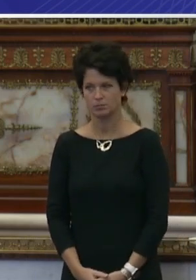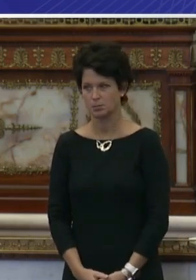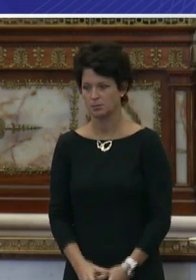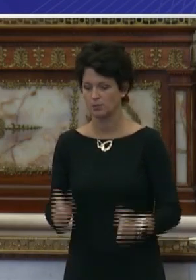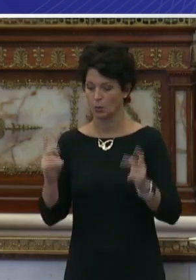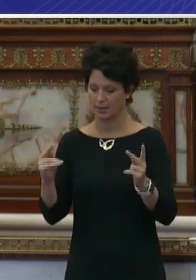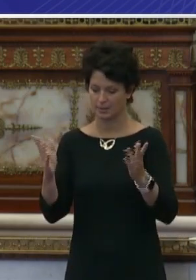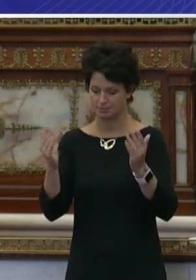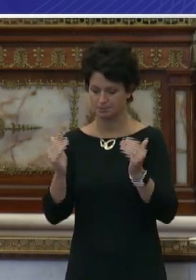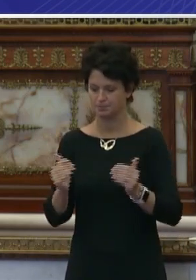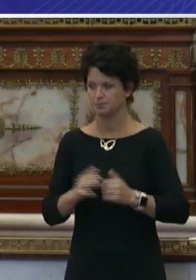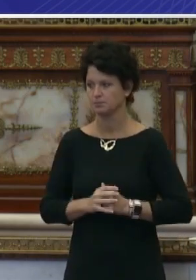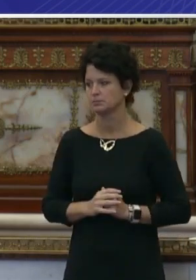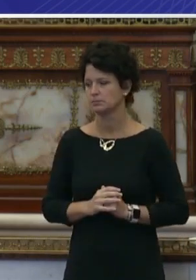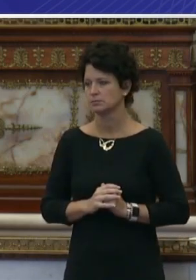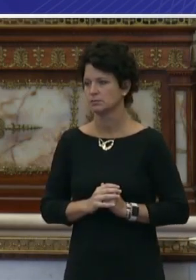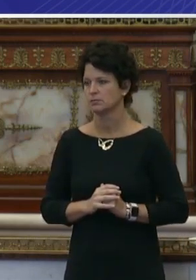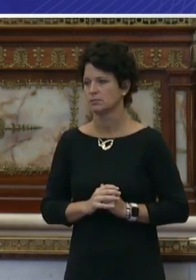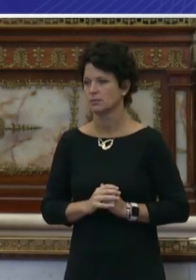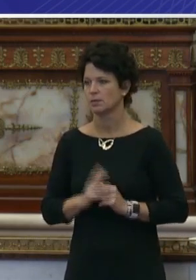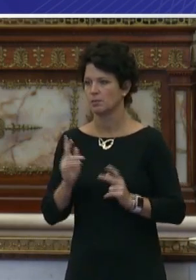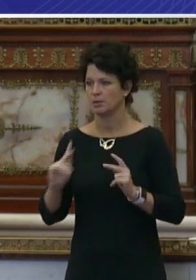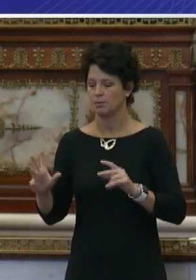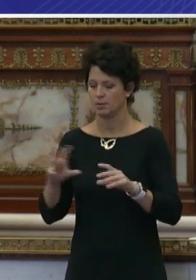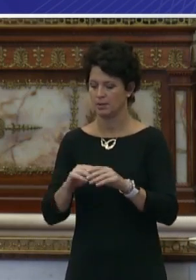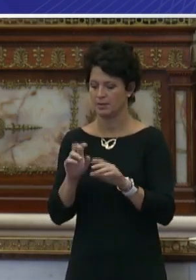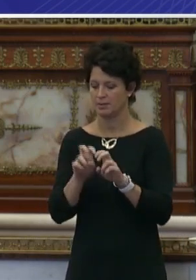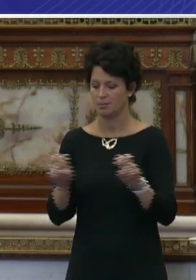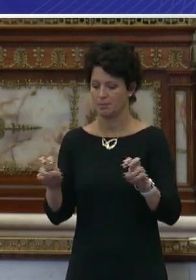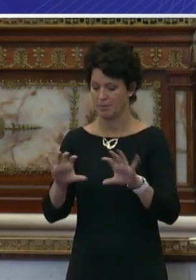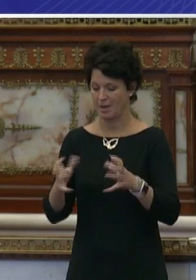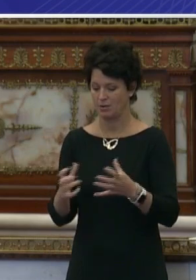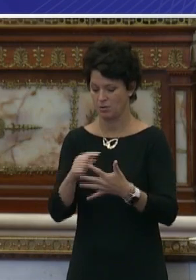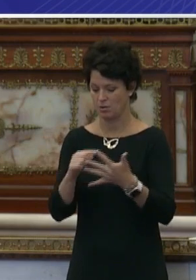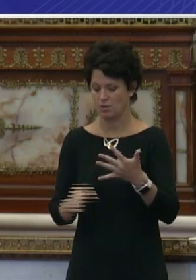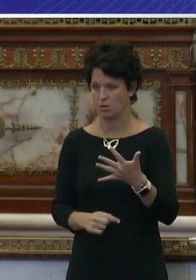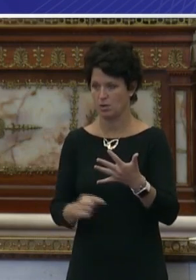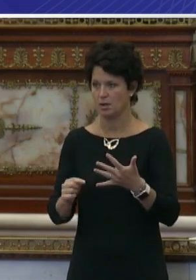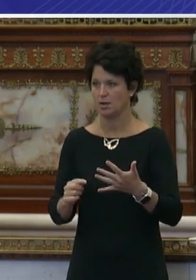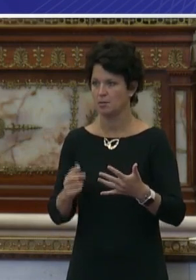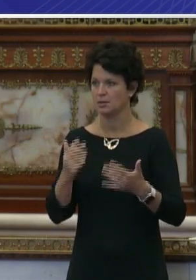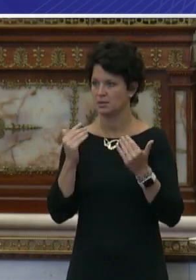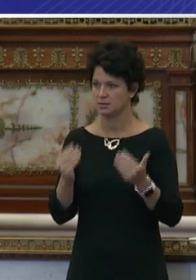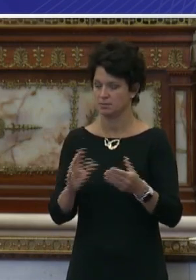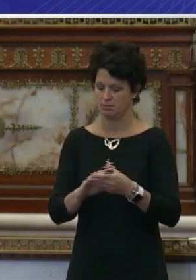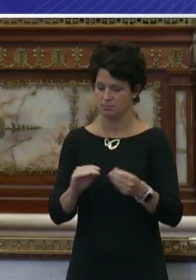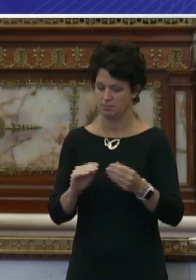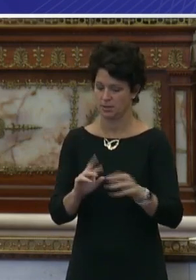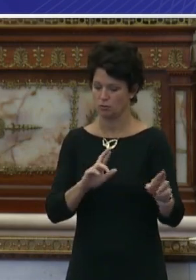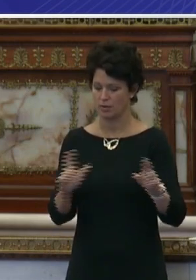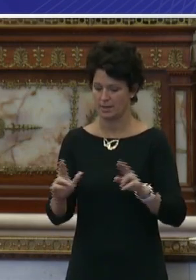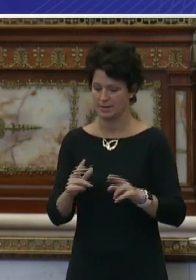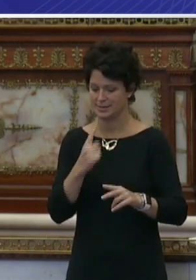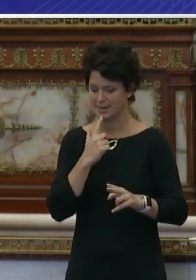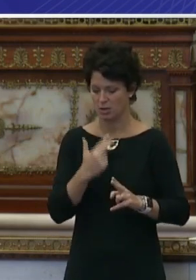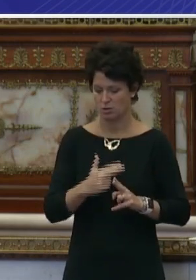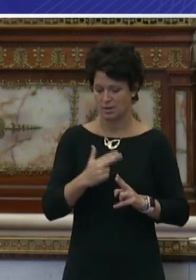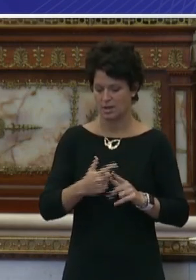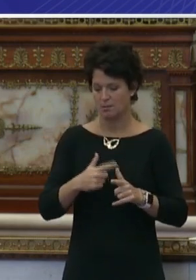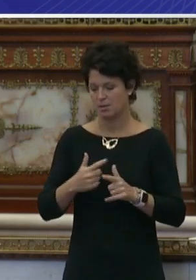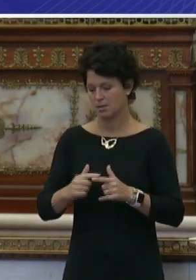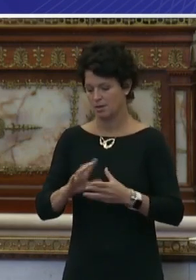Okay. And if we can have those who are on that panel, if your name was called, please prepare yourself to testify.